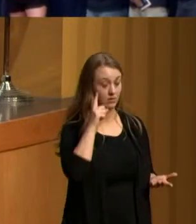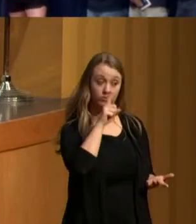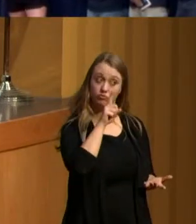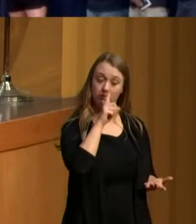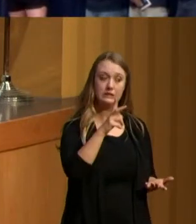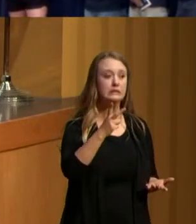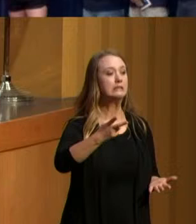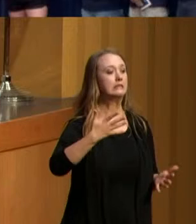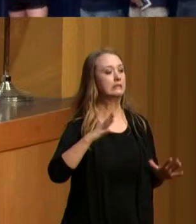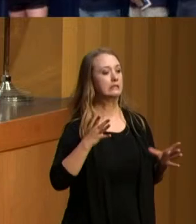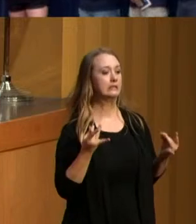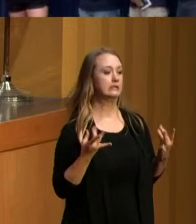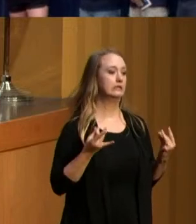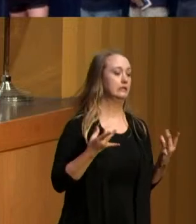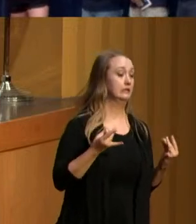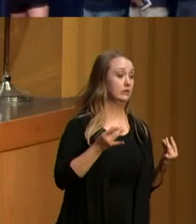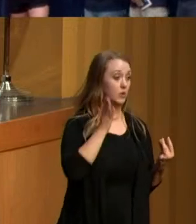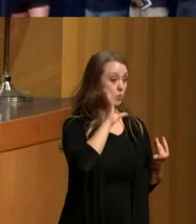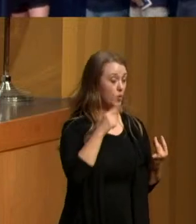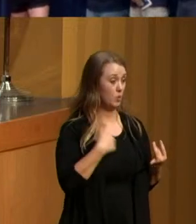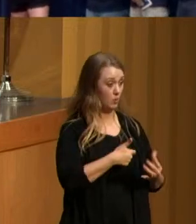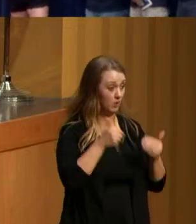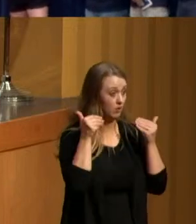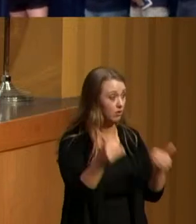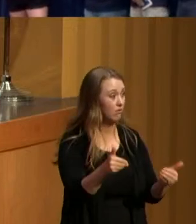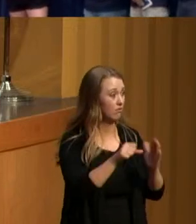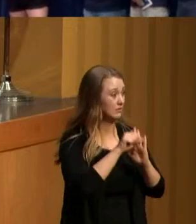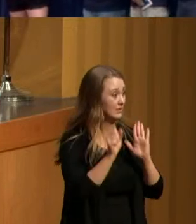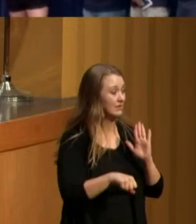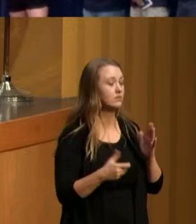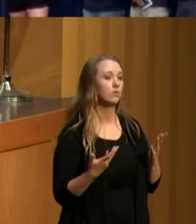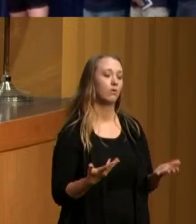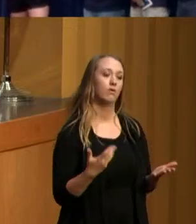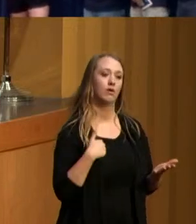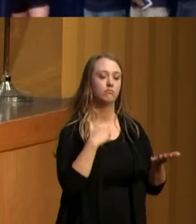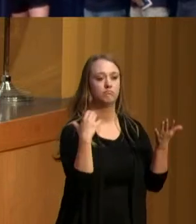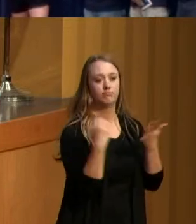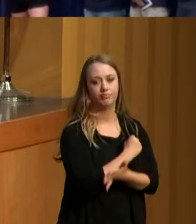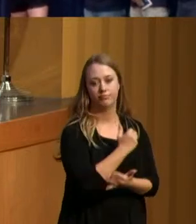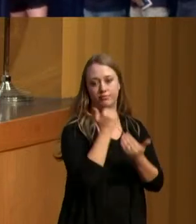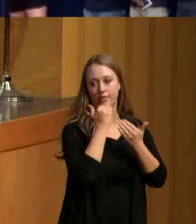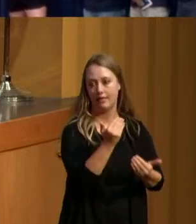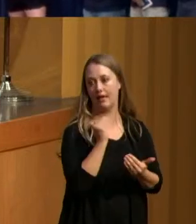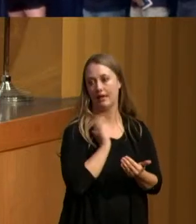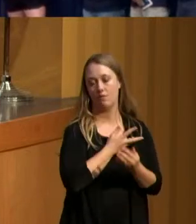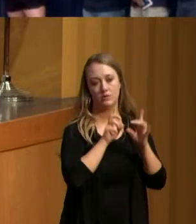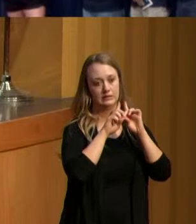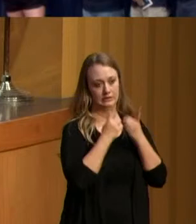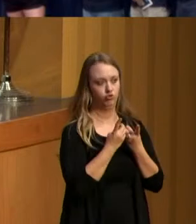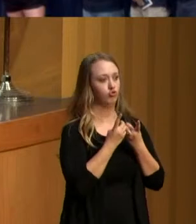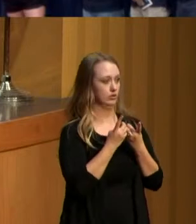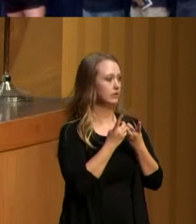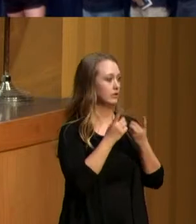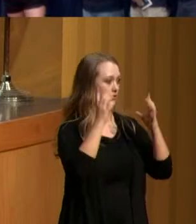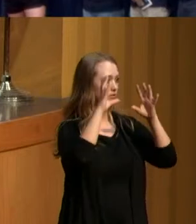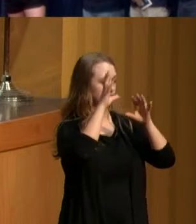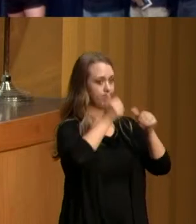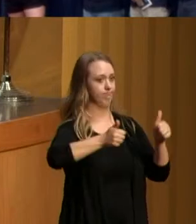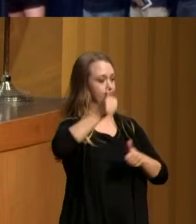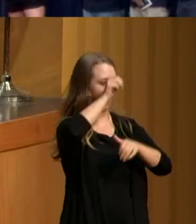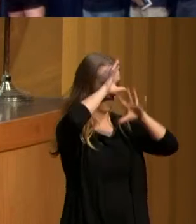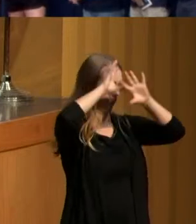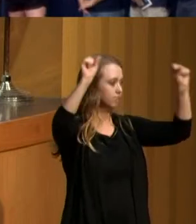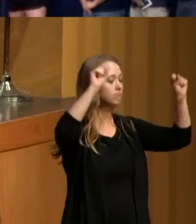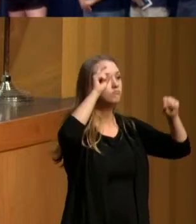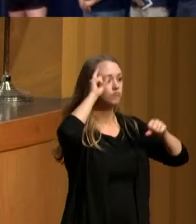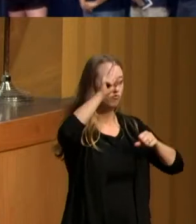of us even having a season. So I want to thank our district, our chancellor, for stepping up to the plate for